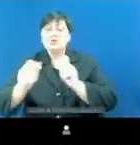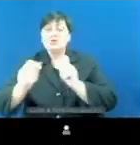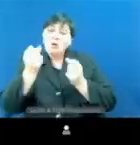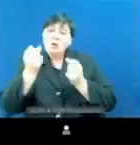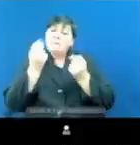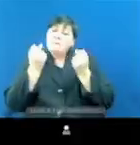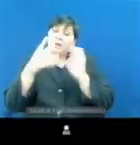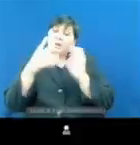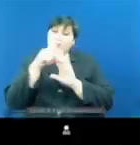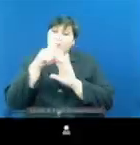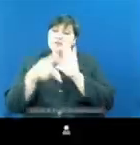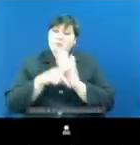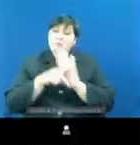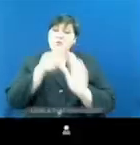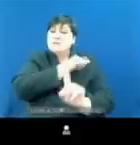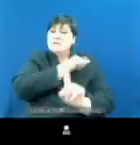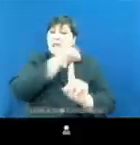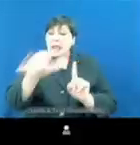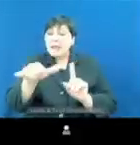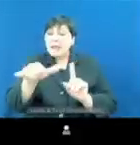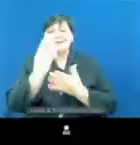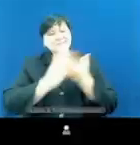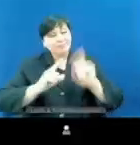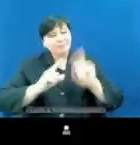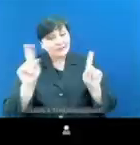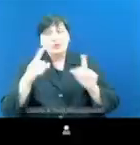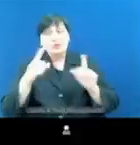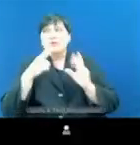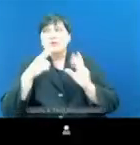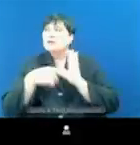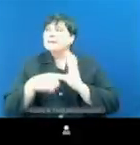but then some of them are different. For example, it was